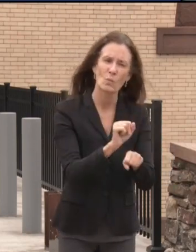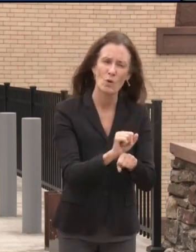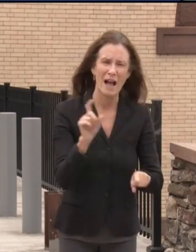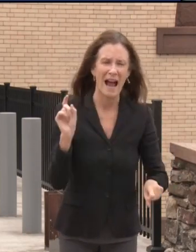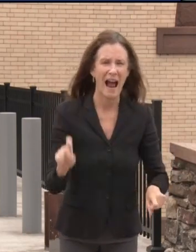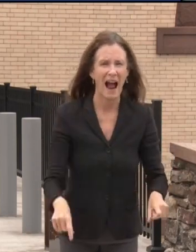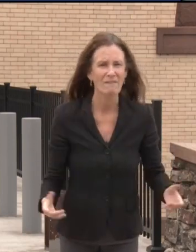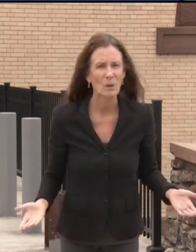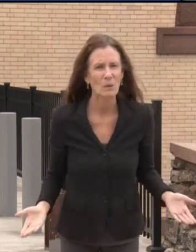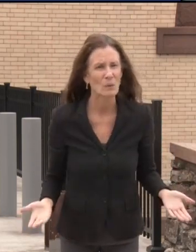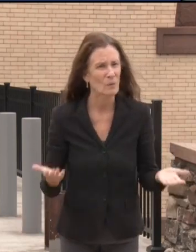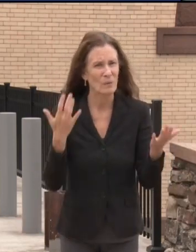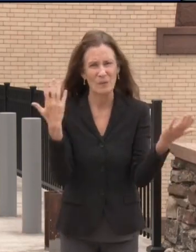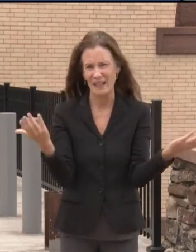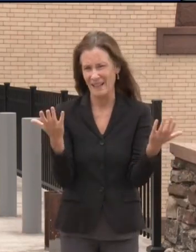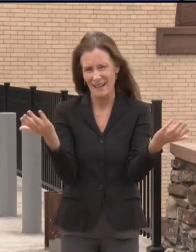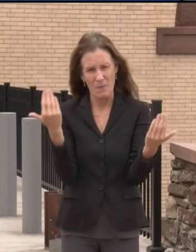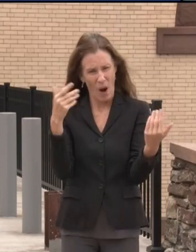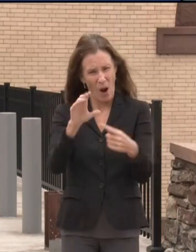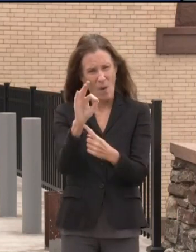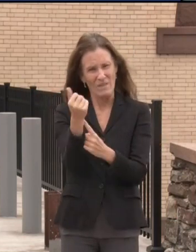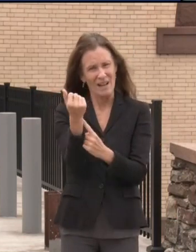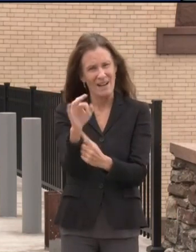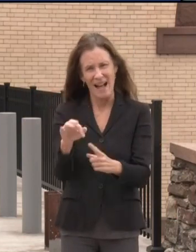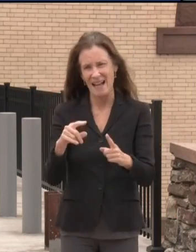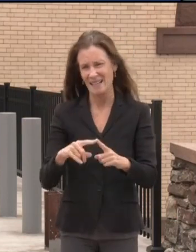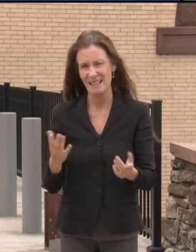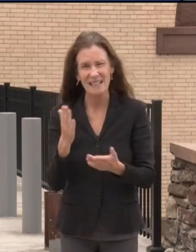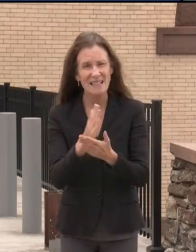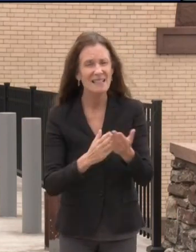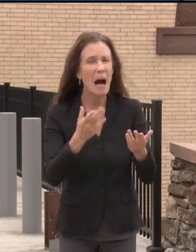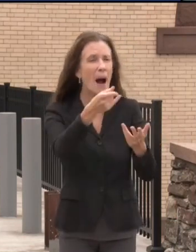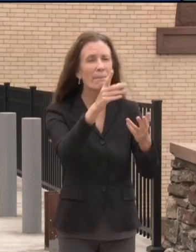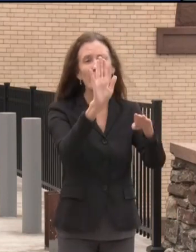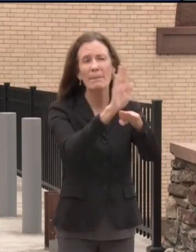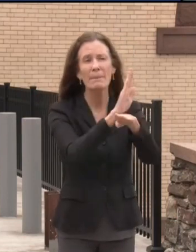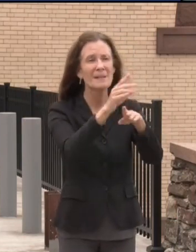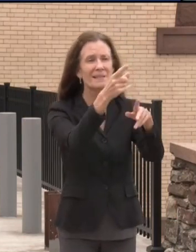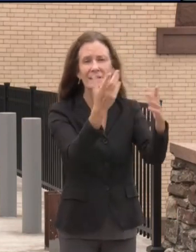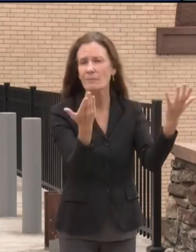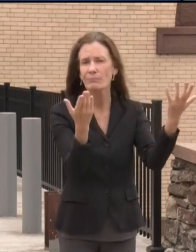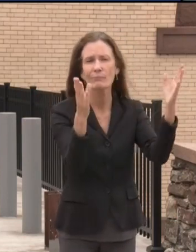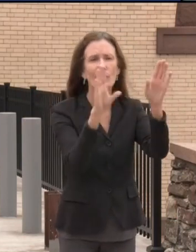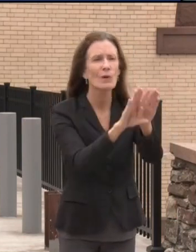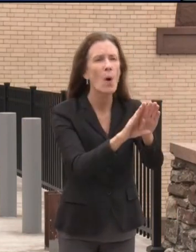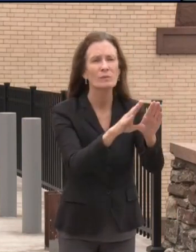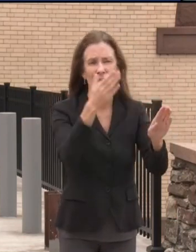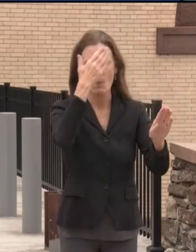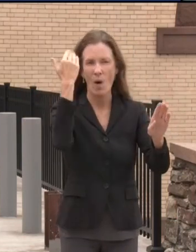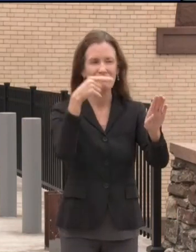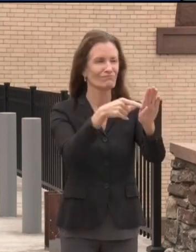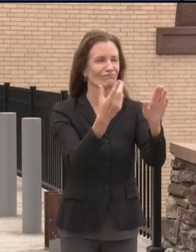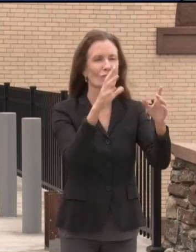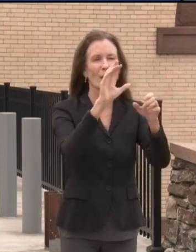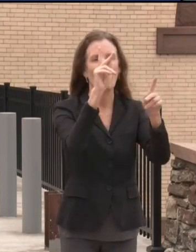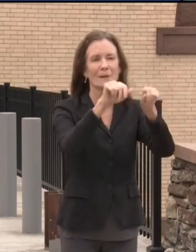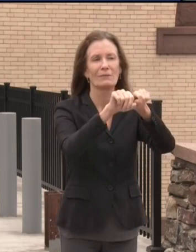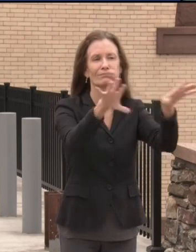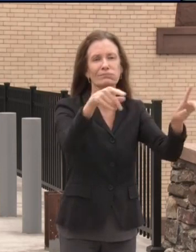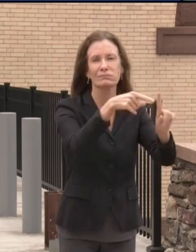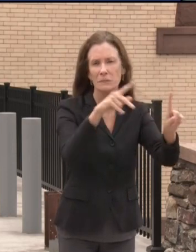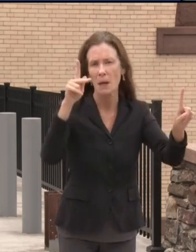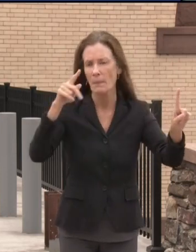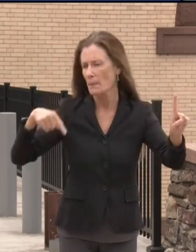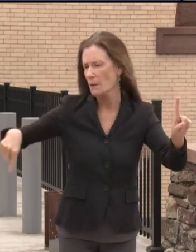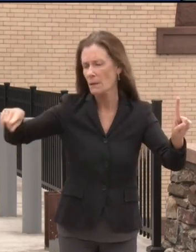close due to the COVID-19 spreading among staff. We saw that was one of the things we dealt with in the early days, especially of the